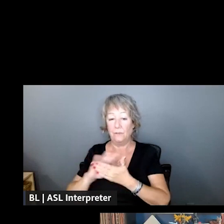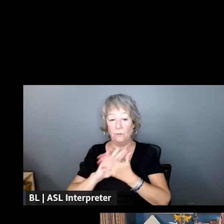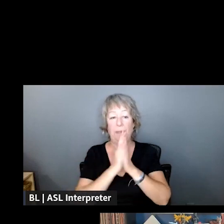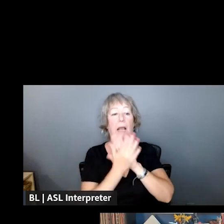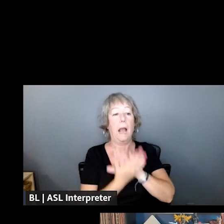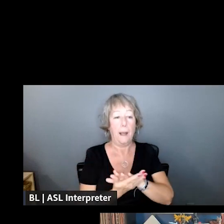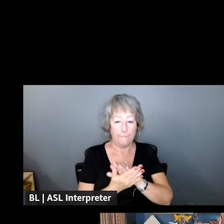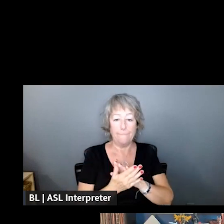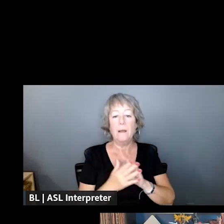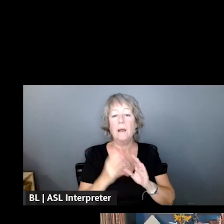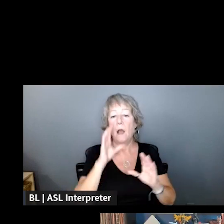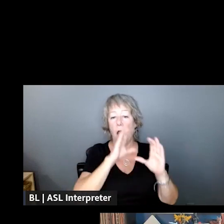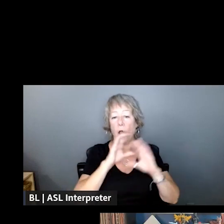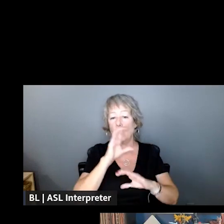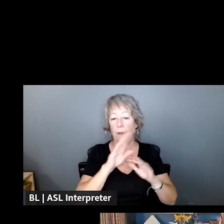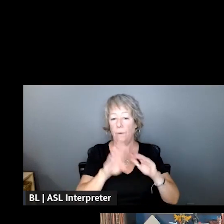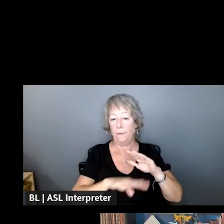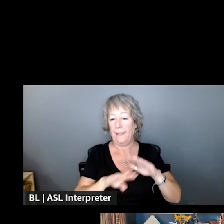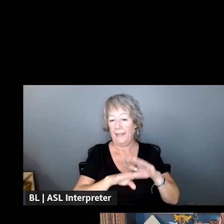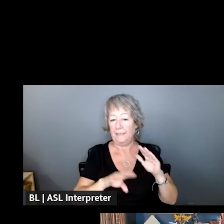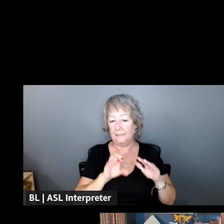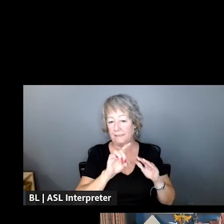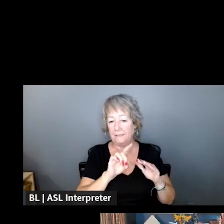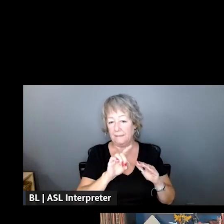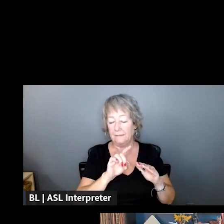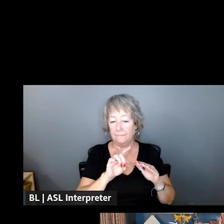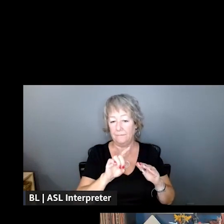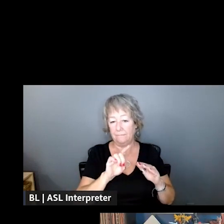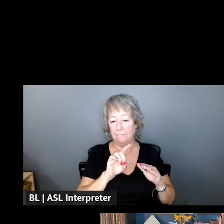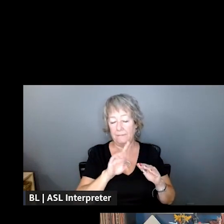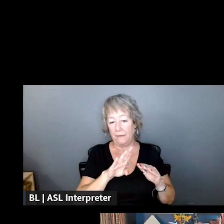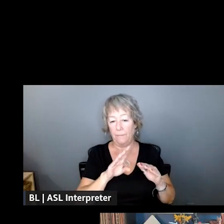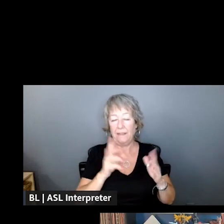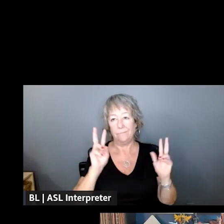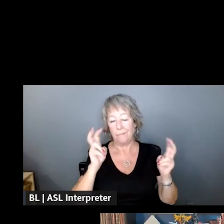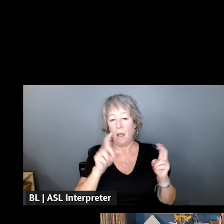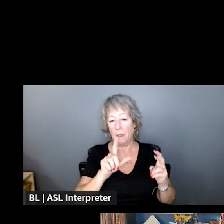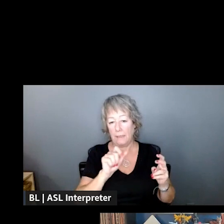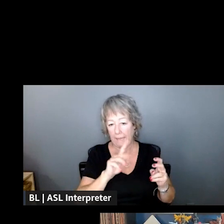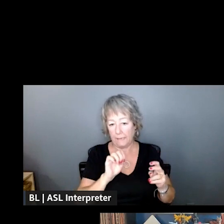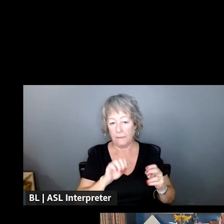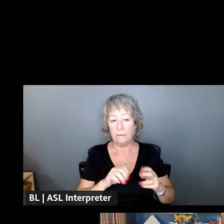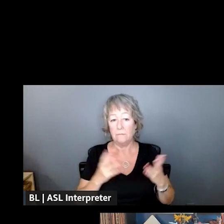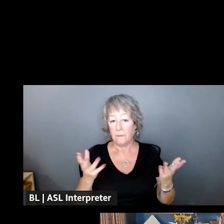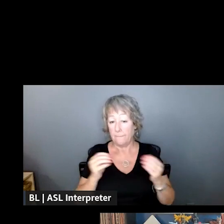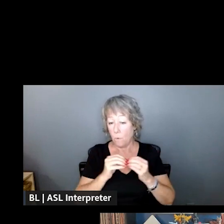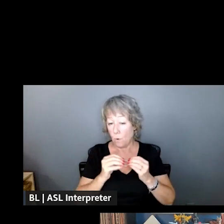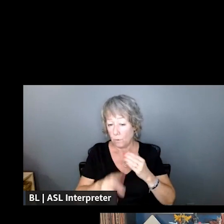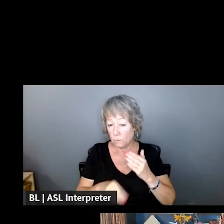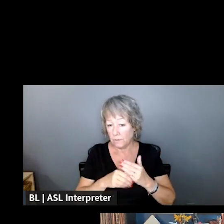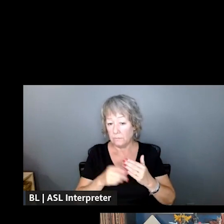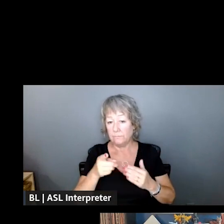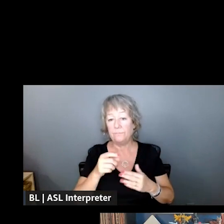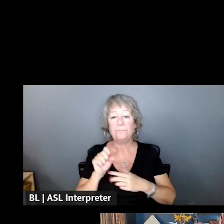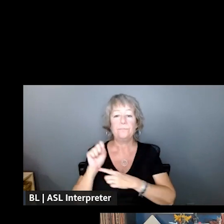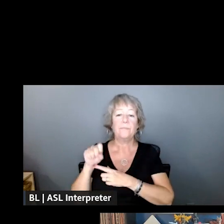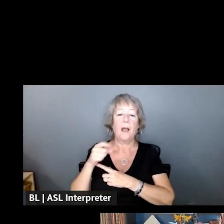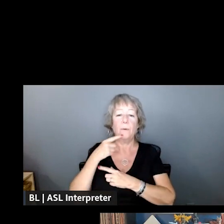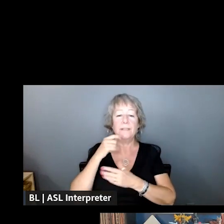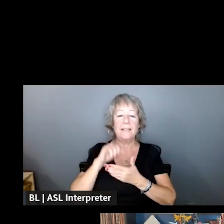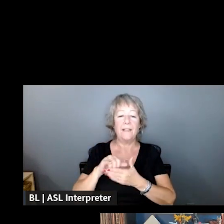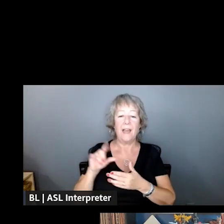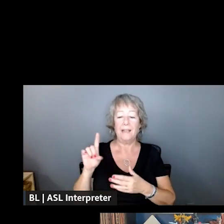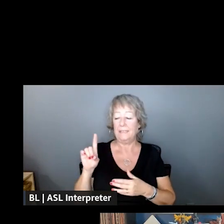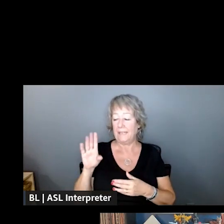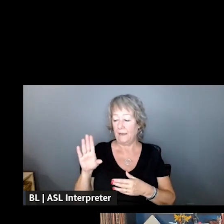database. Any other thoughts that you wanted to offer, Joseph, there? Yeah, I would say the world of databases and